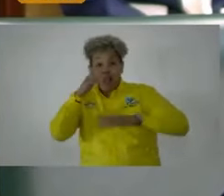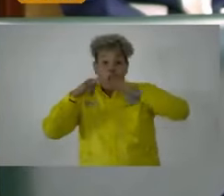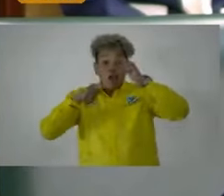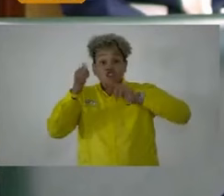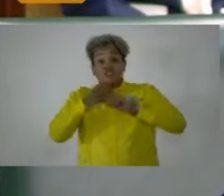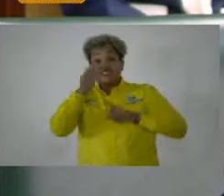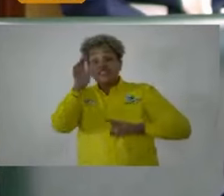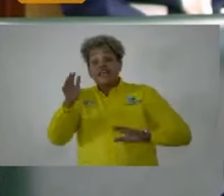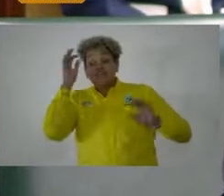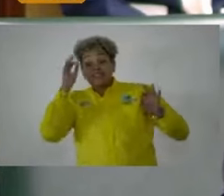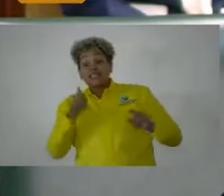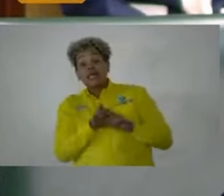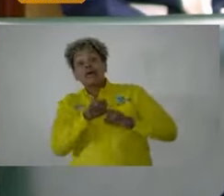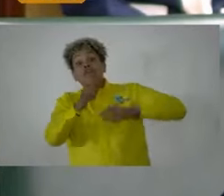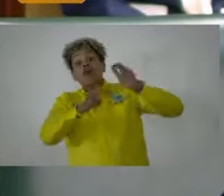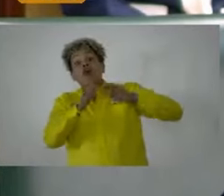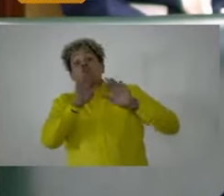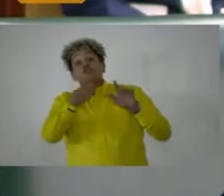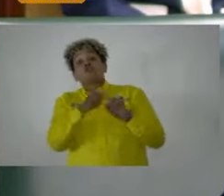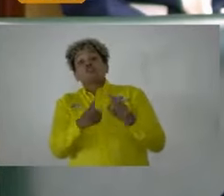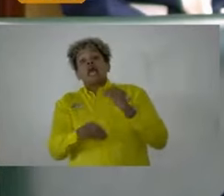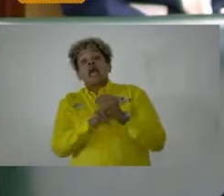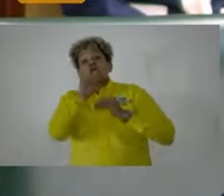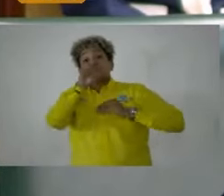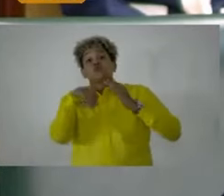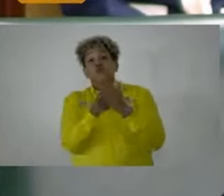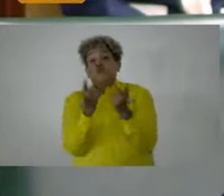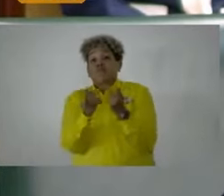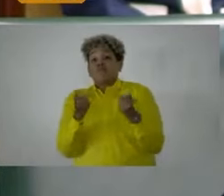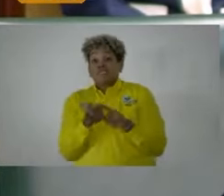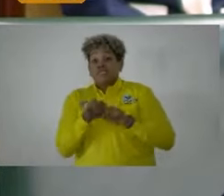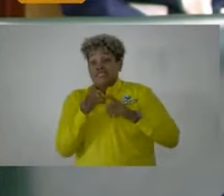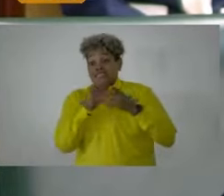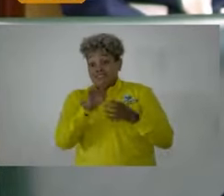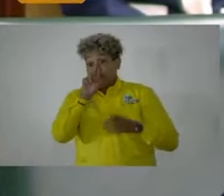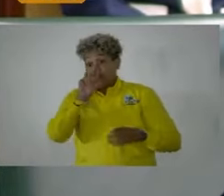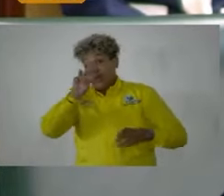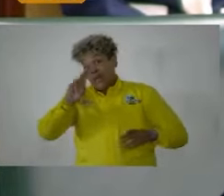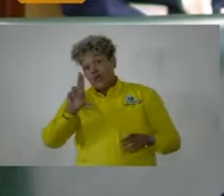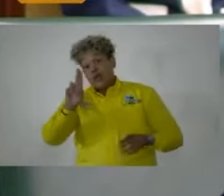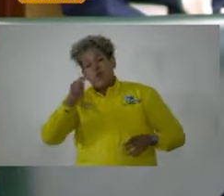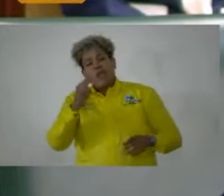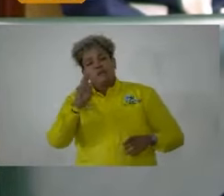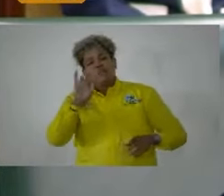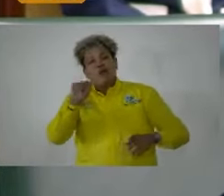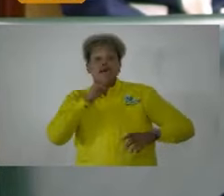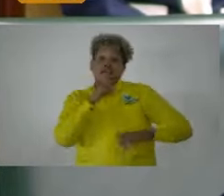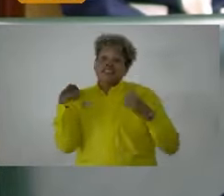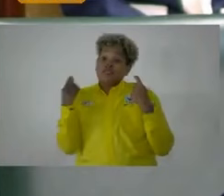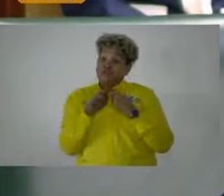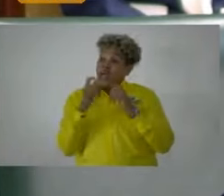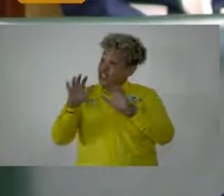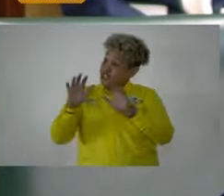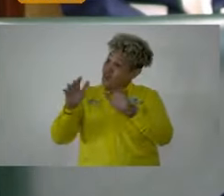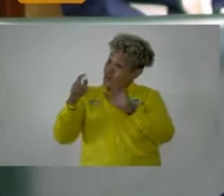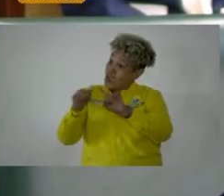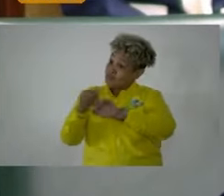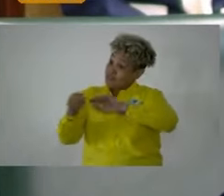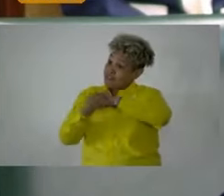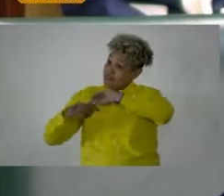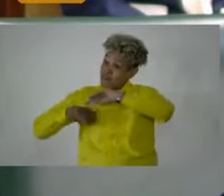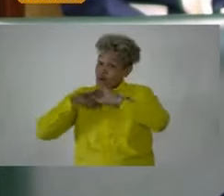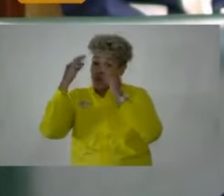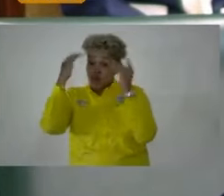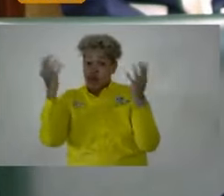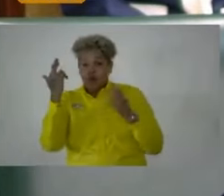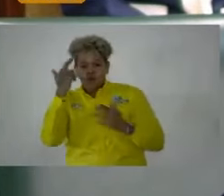nevertheless decided to begin the construction of 2 new facilities at UHWI and Spanish Town. We wonder what the